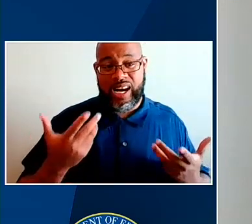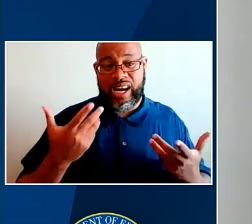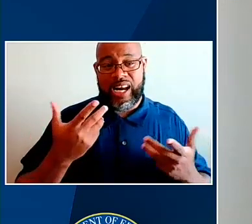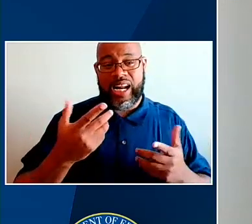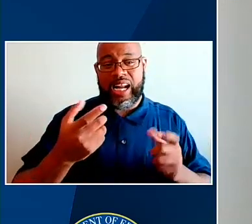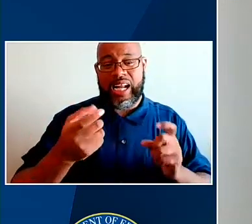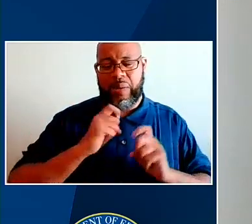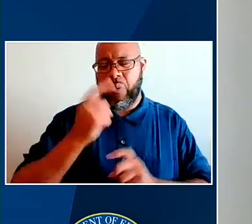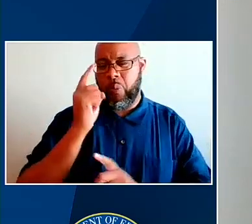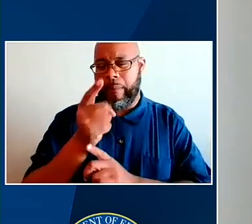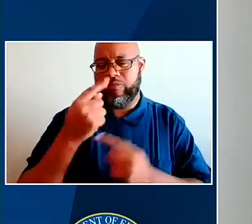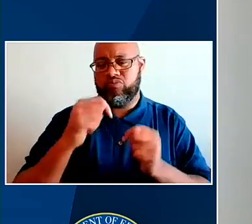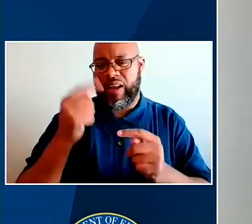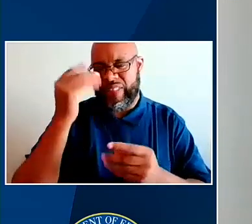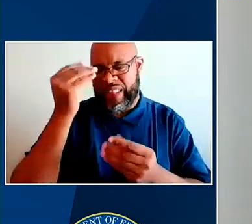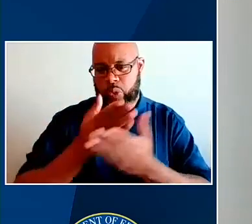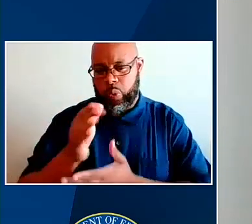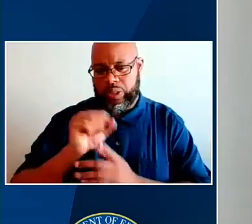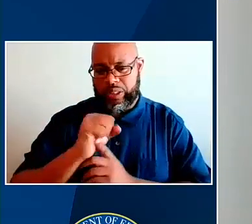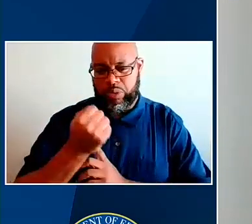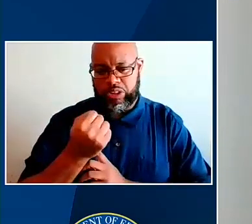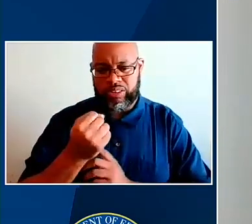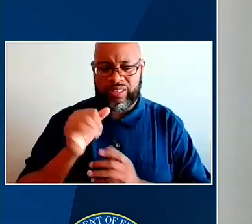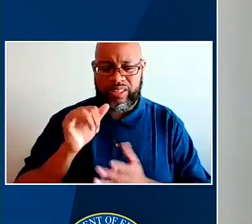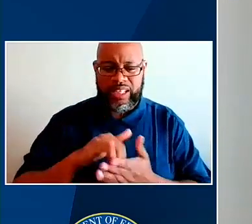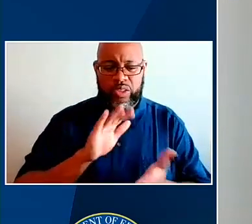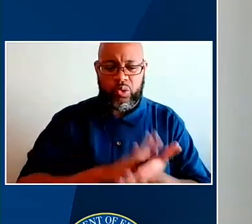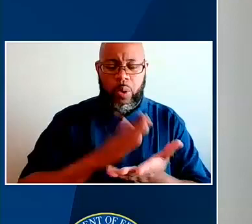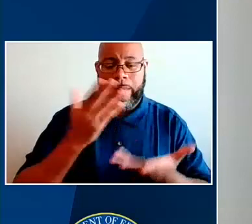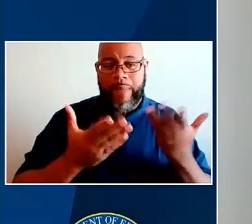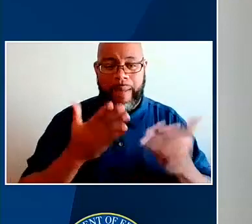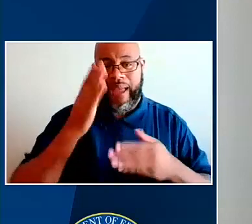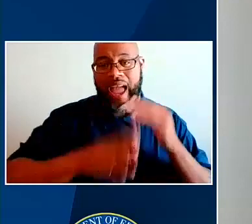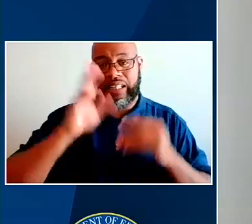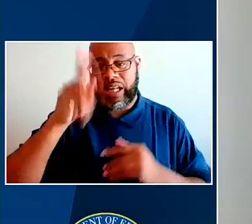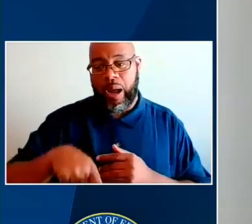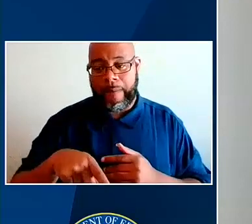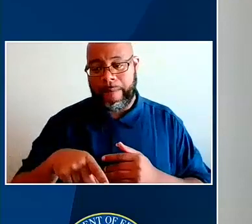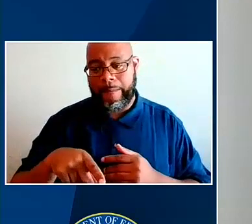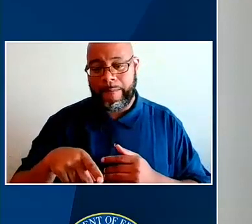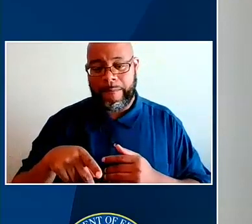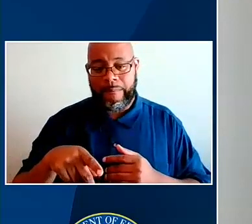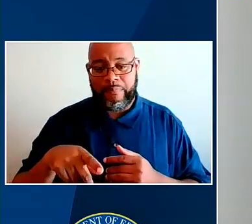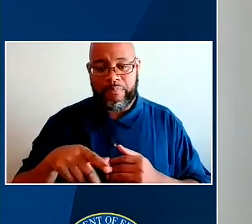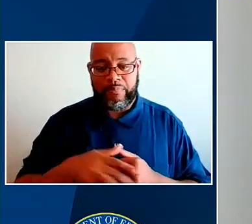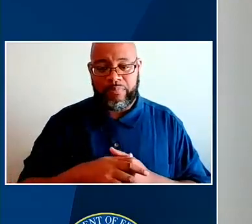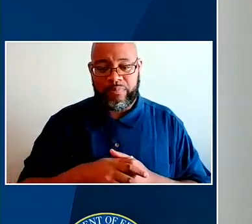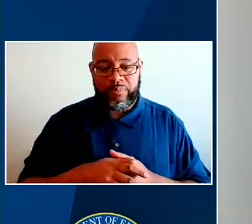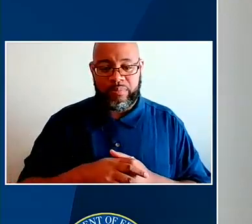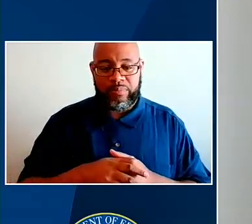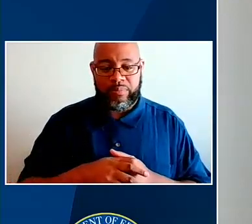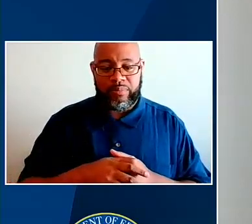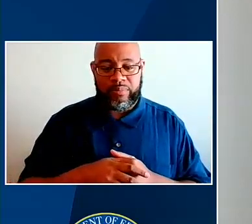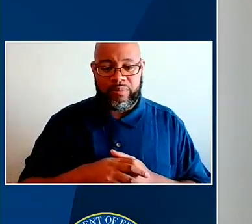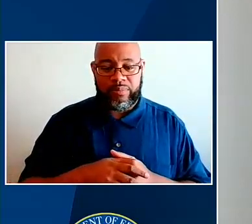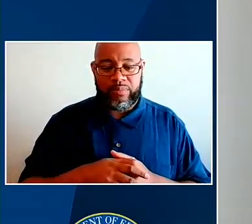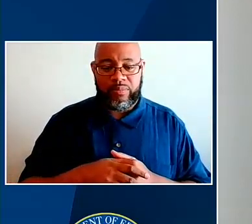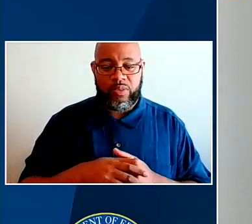Give me a minute and try to think through the circumstances where the school might end up causing the student to owe a balance to them in these